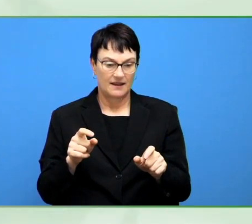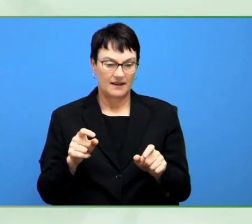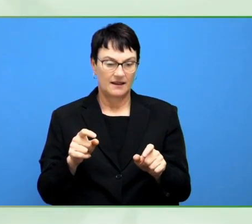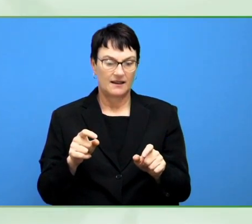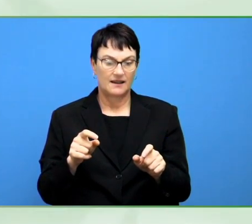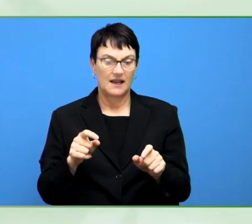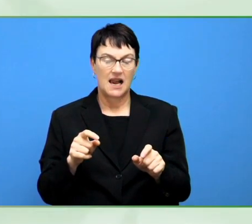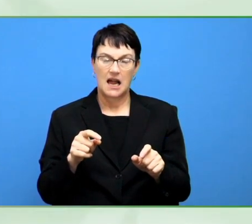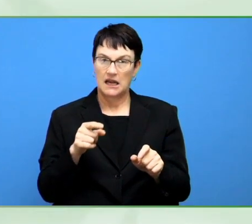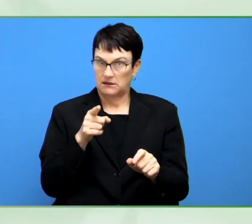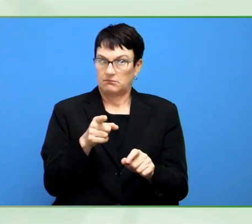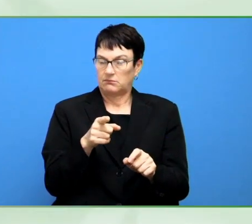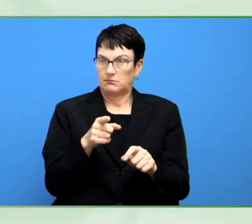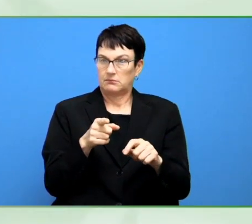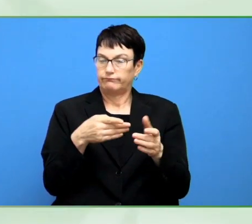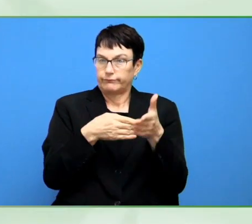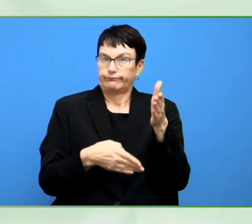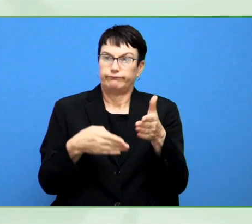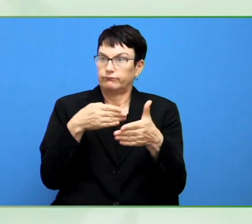companies with